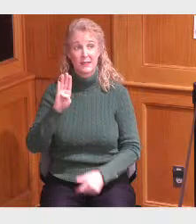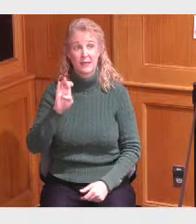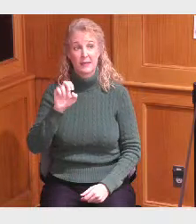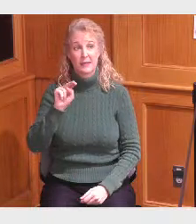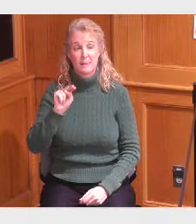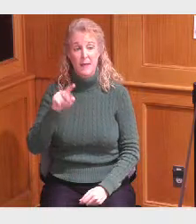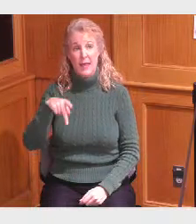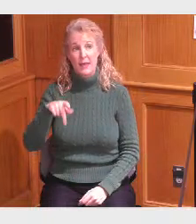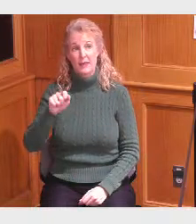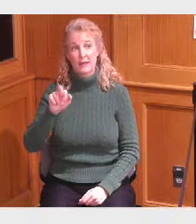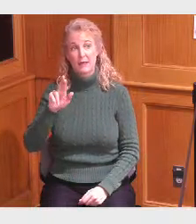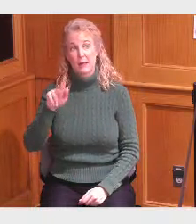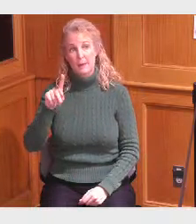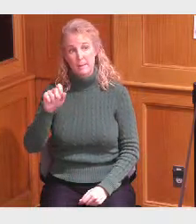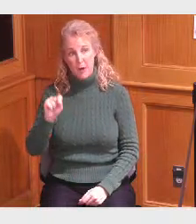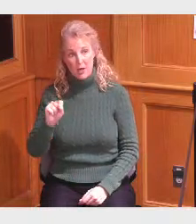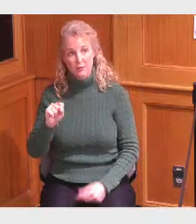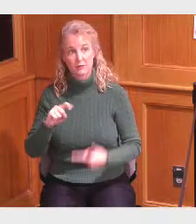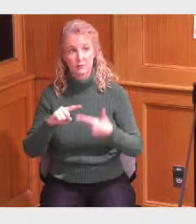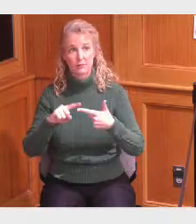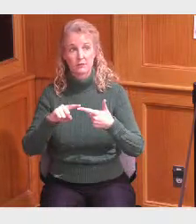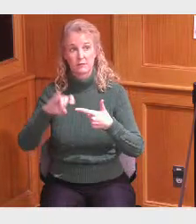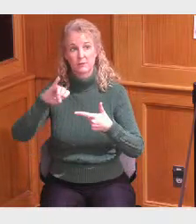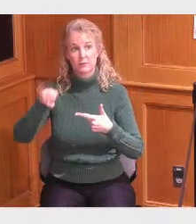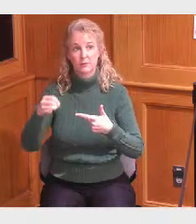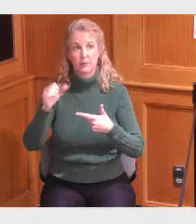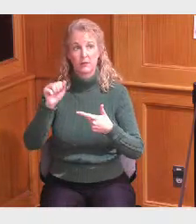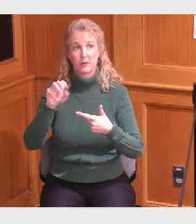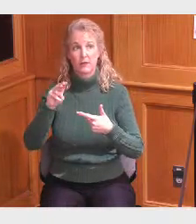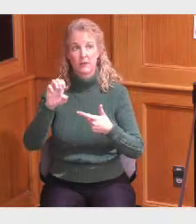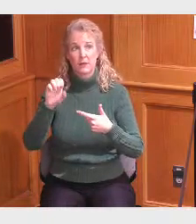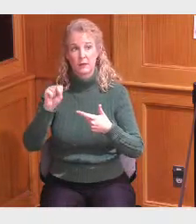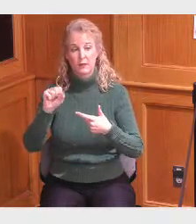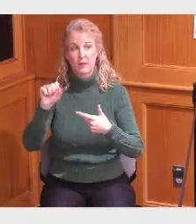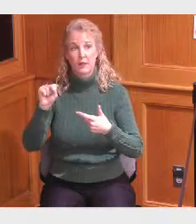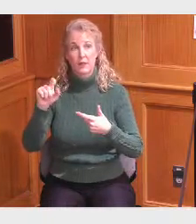Electric Services, James Stock, DJ X Construction, and